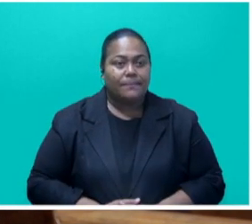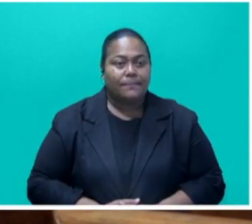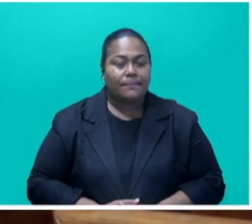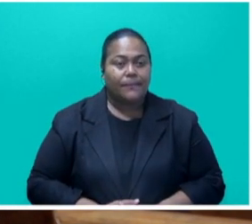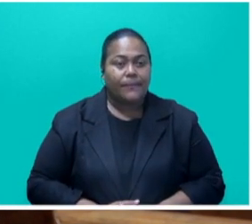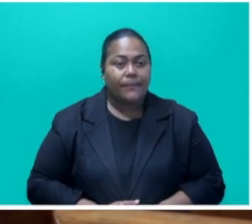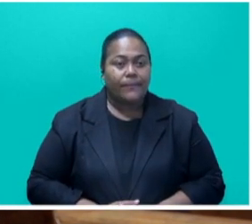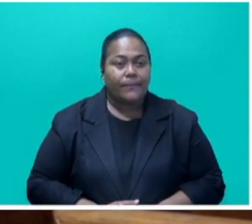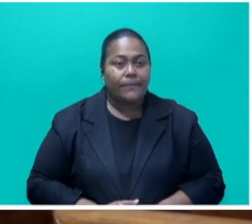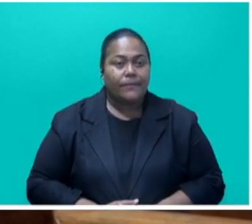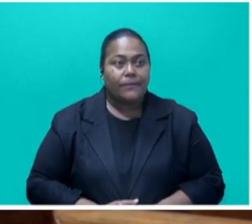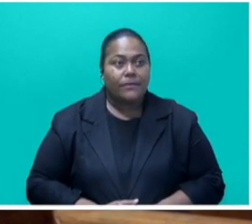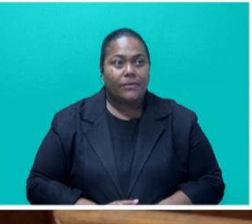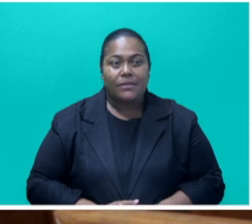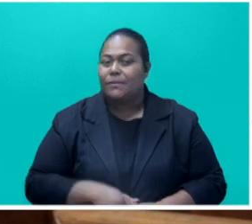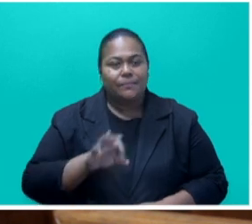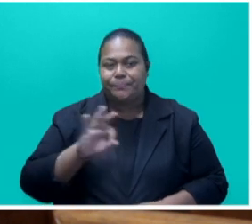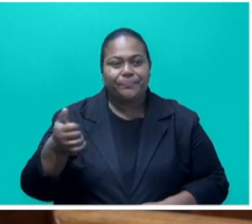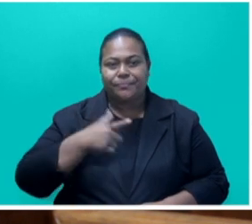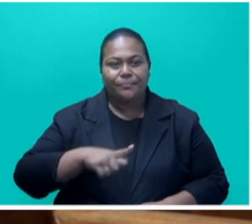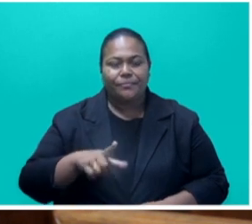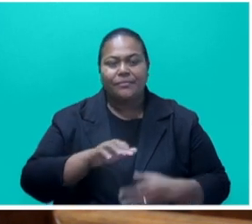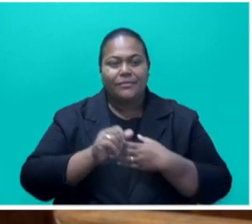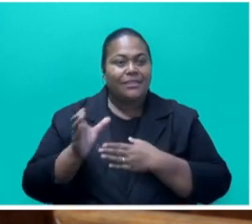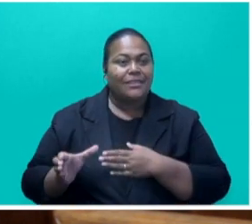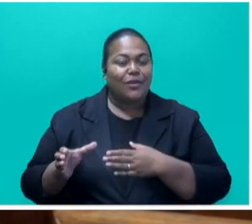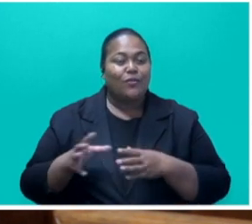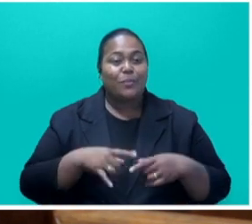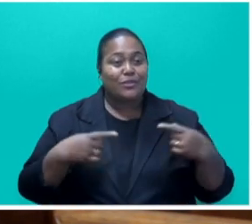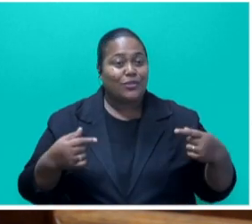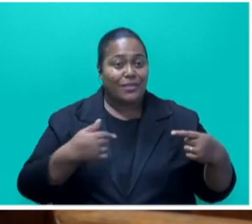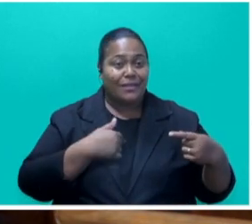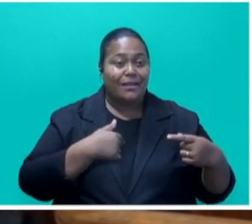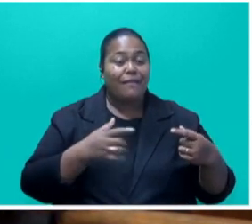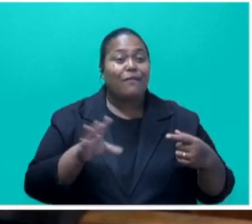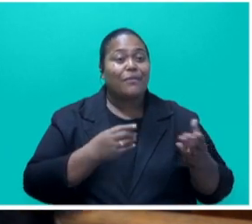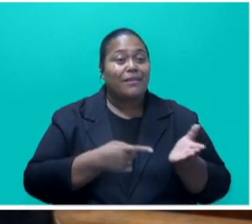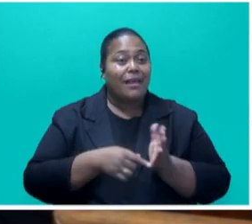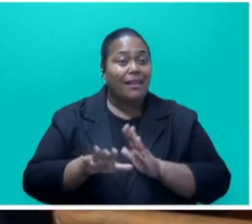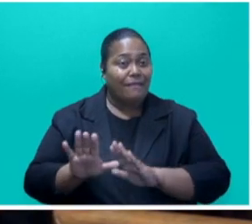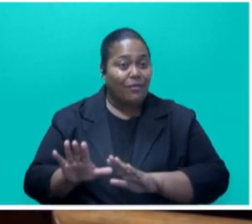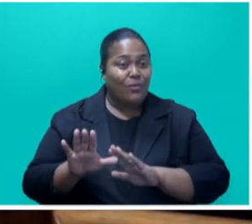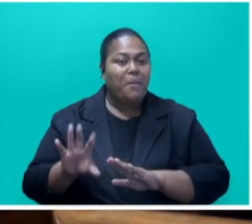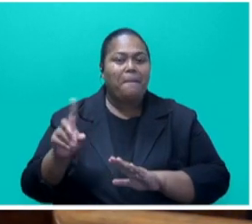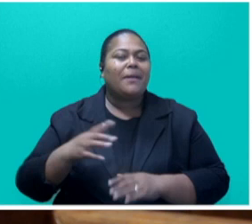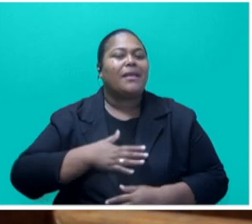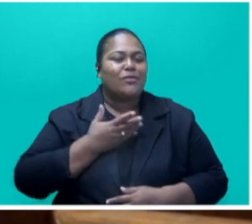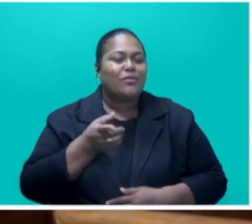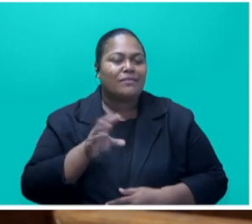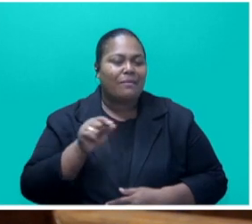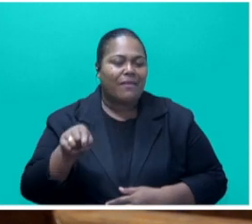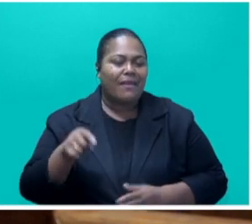Not because the Leader of Opposition and I are from Tailevu, sir, but some of the initial interest has come from the province of